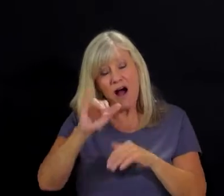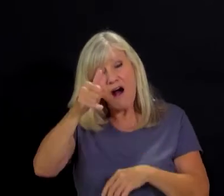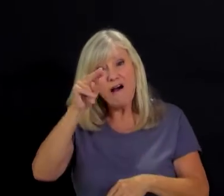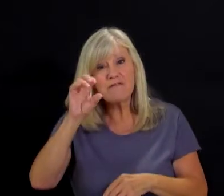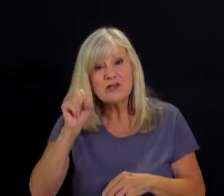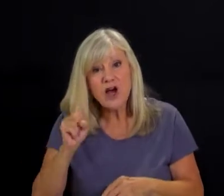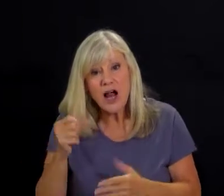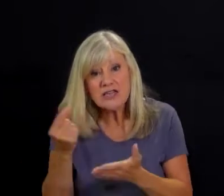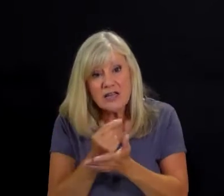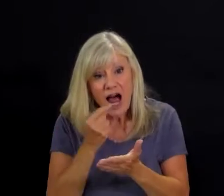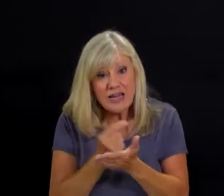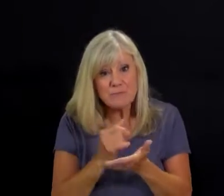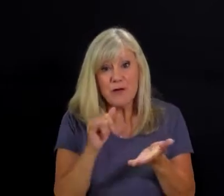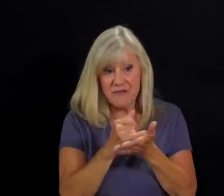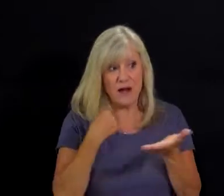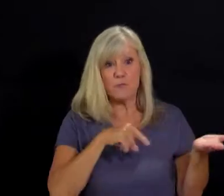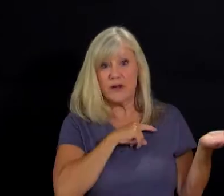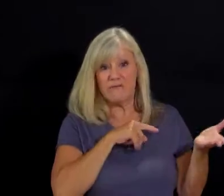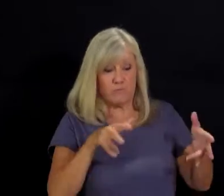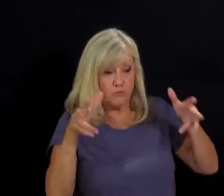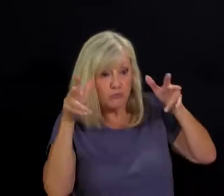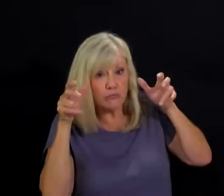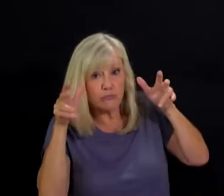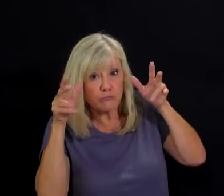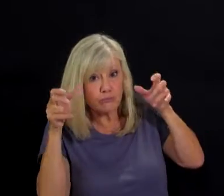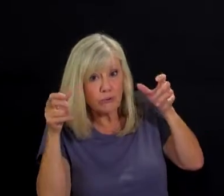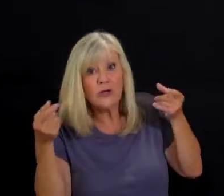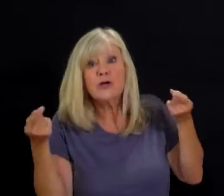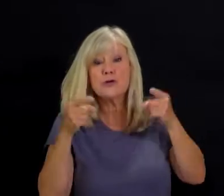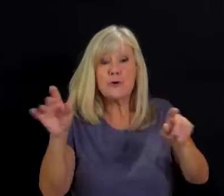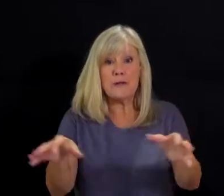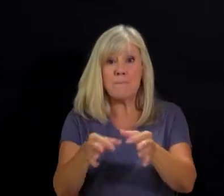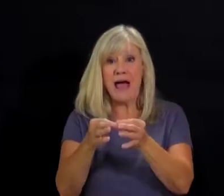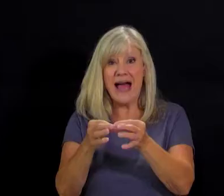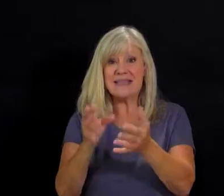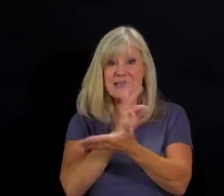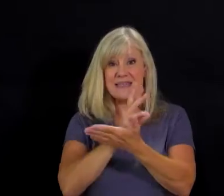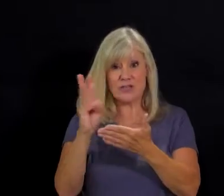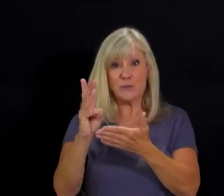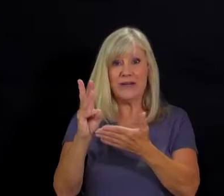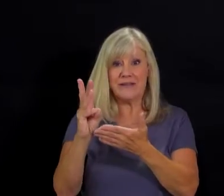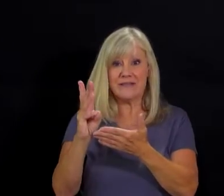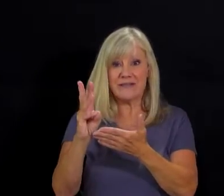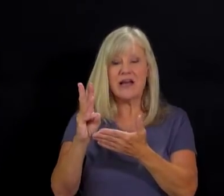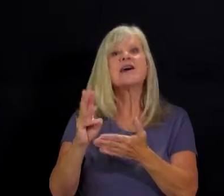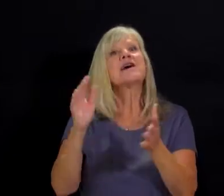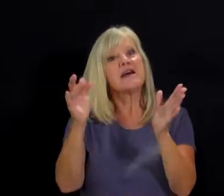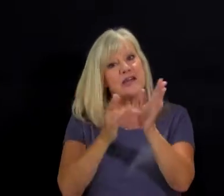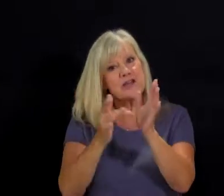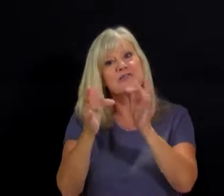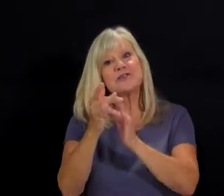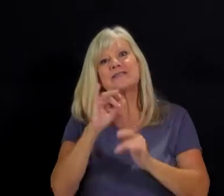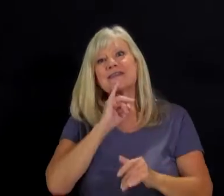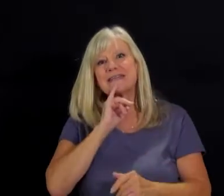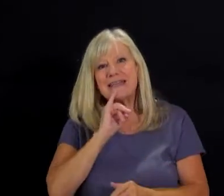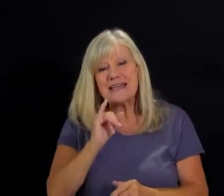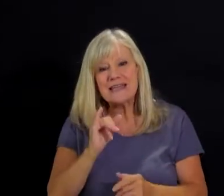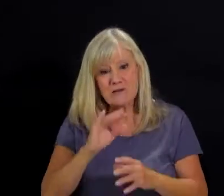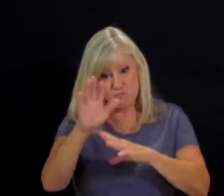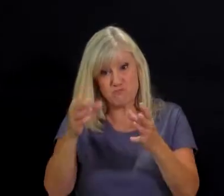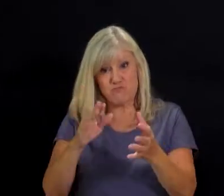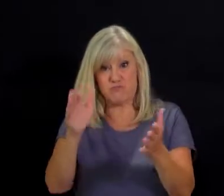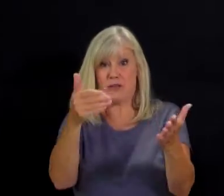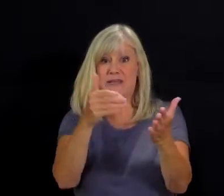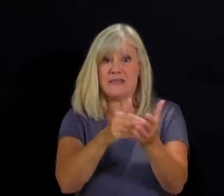been privileged to hear these last few weeks in the liturgy, that Jesus is the main clause